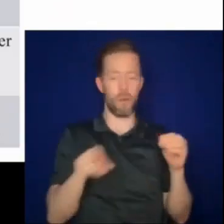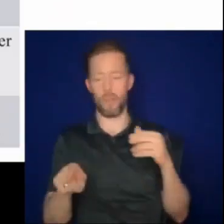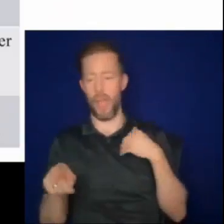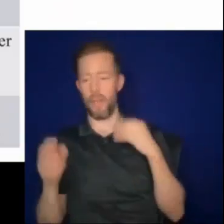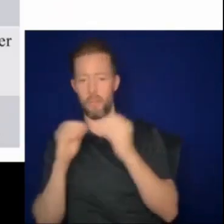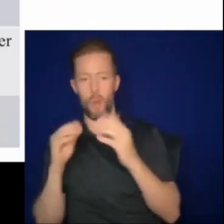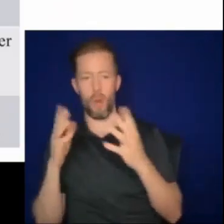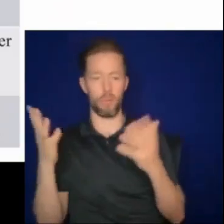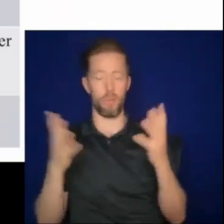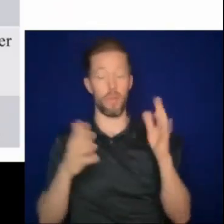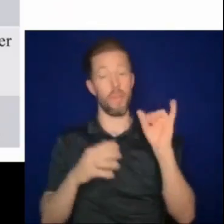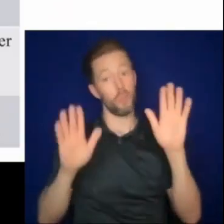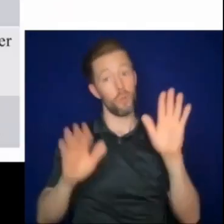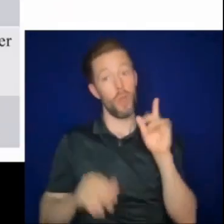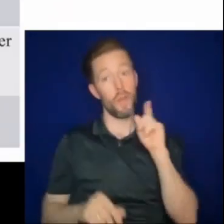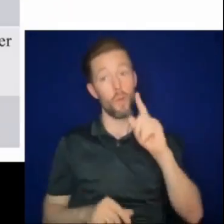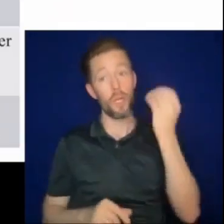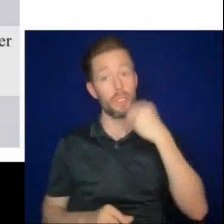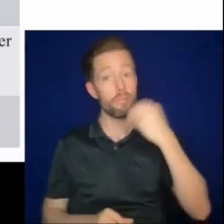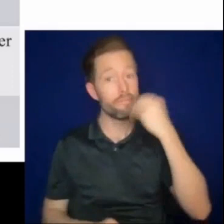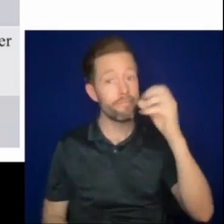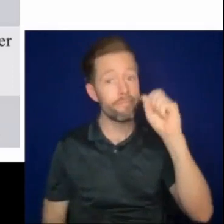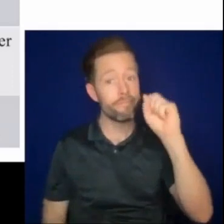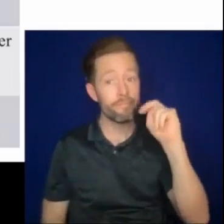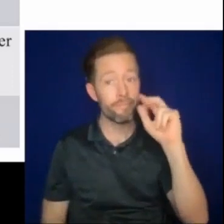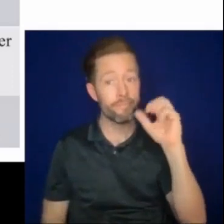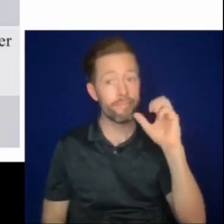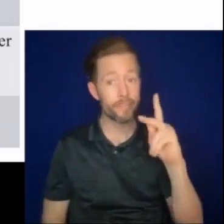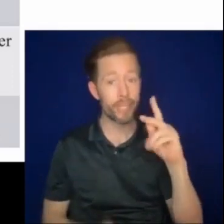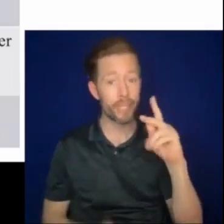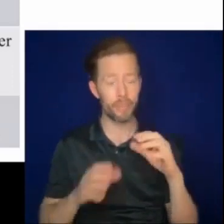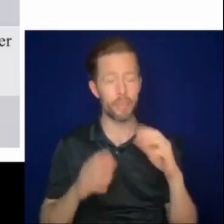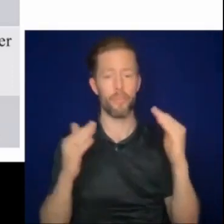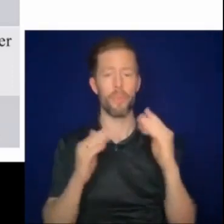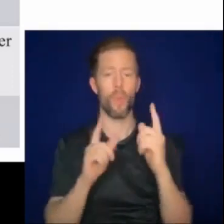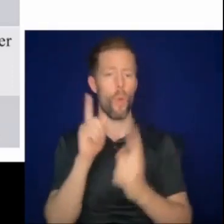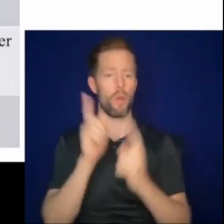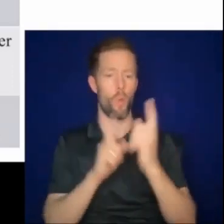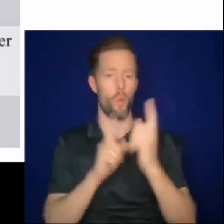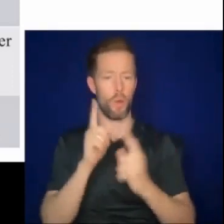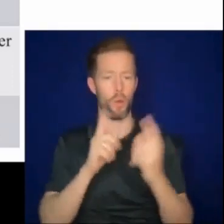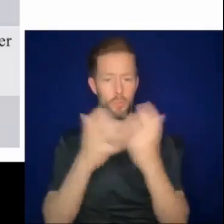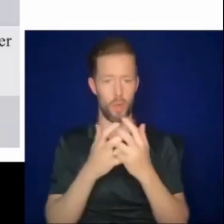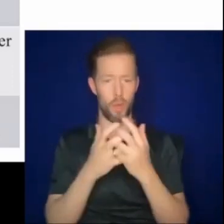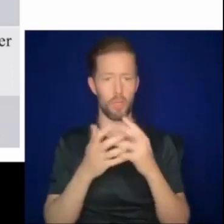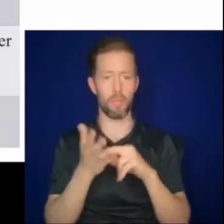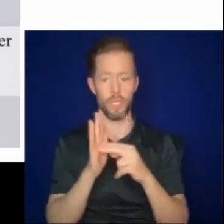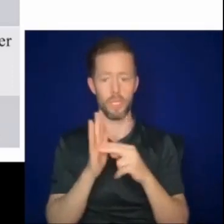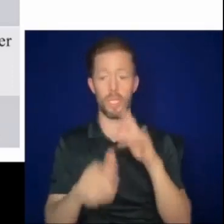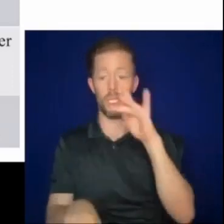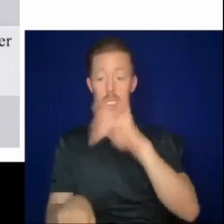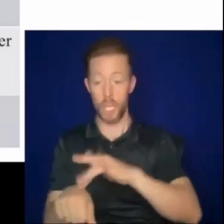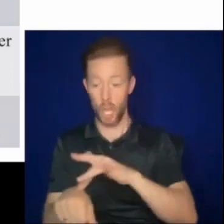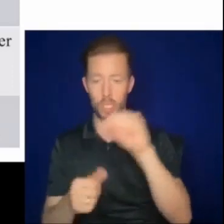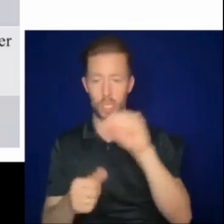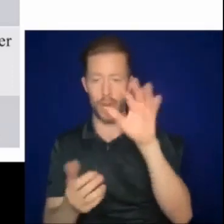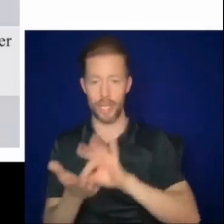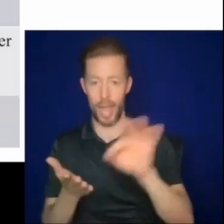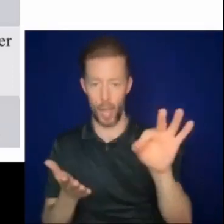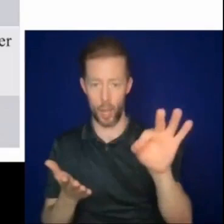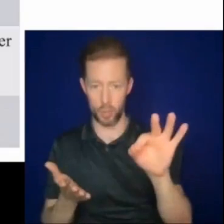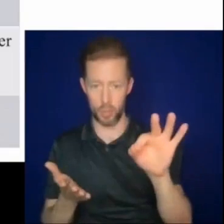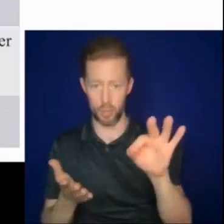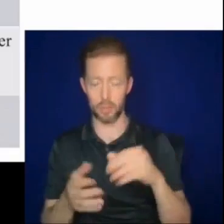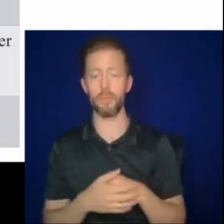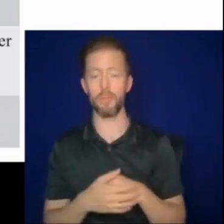or this one has more. Great snack activity, by the way. One-to-one correspondence. I think most of us know what that is, right? That's where we're going to